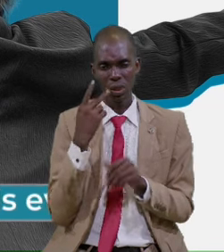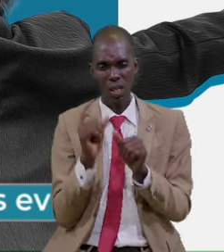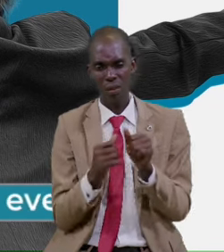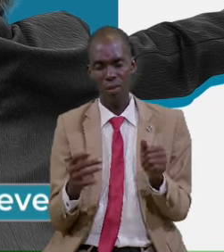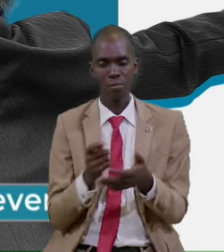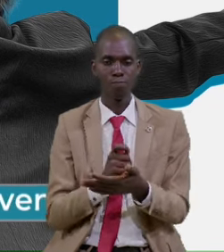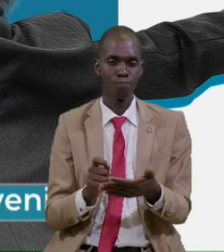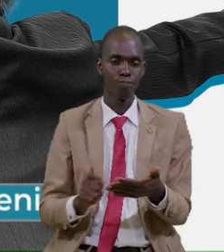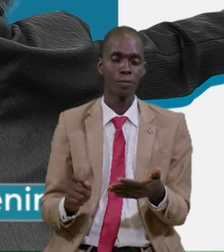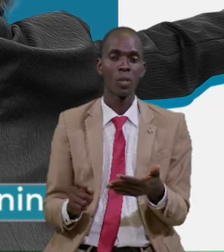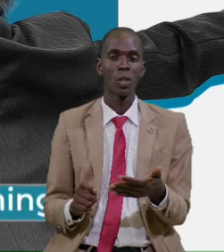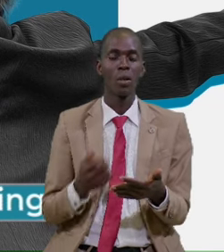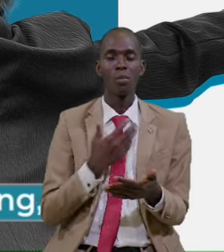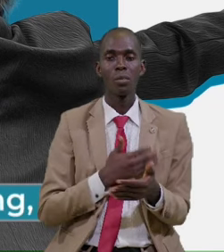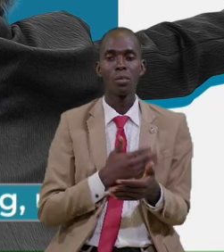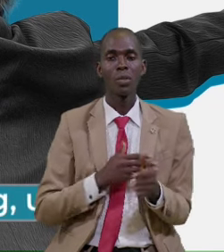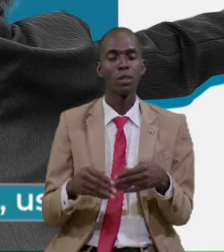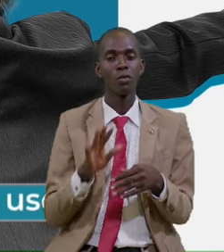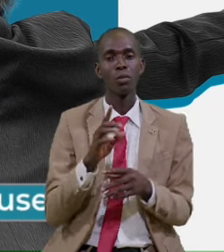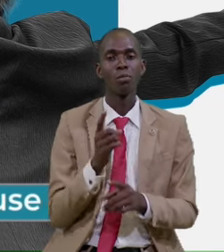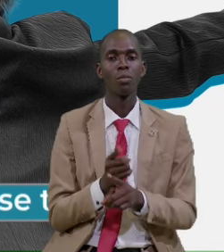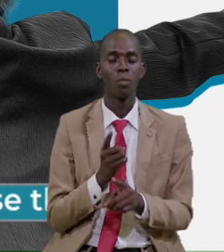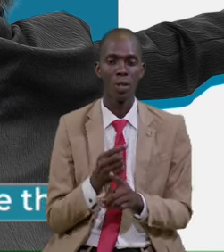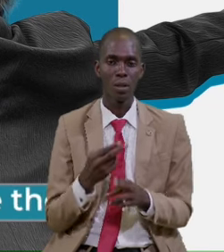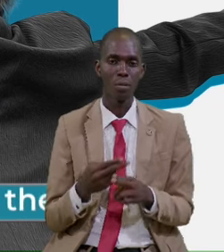Ensure you provide your correct name, please.